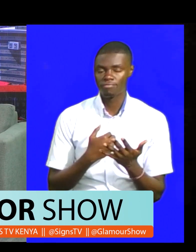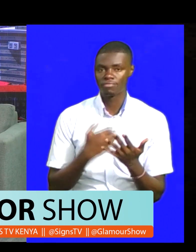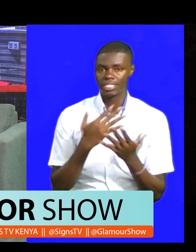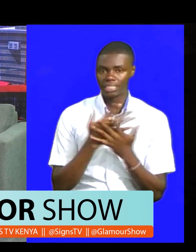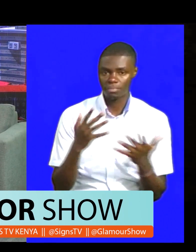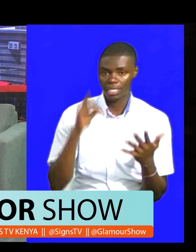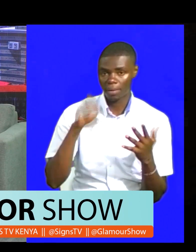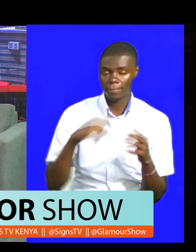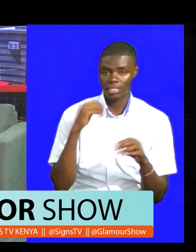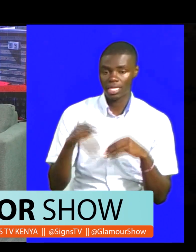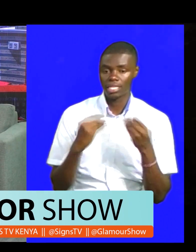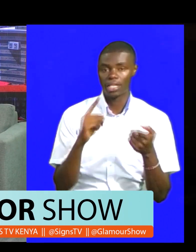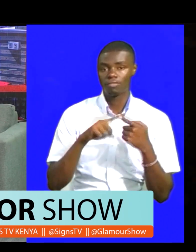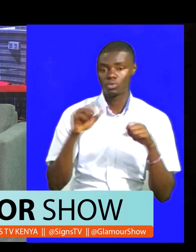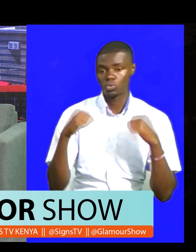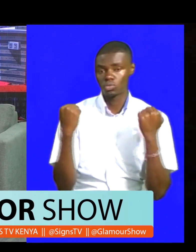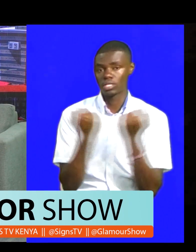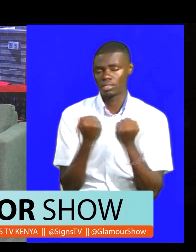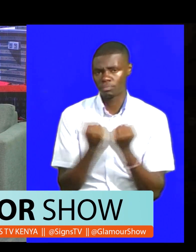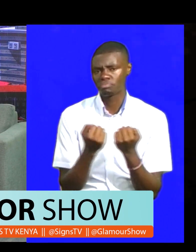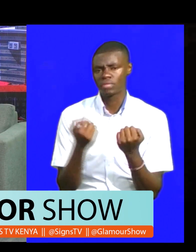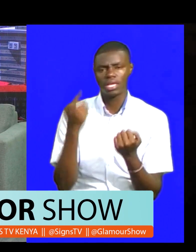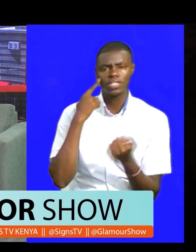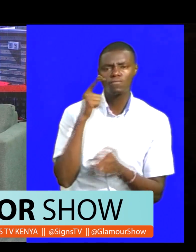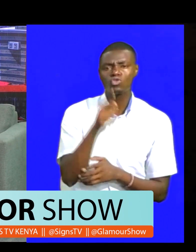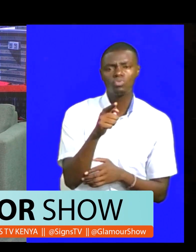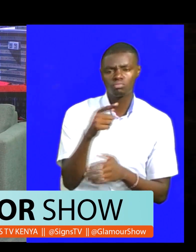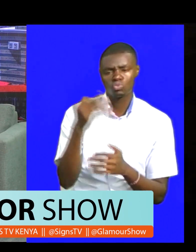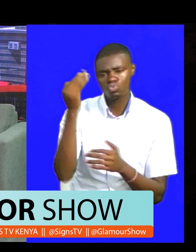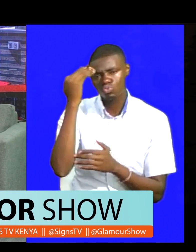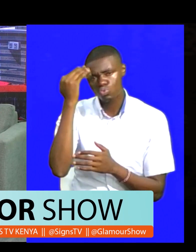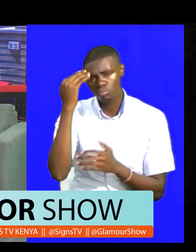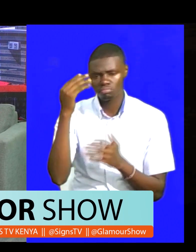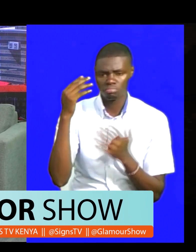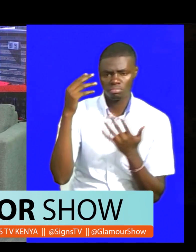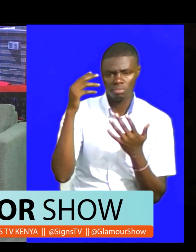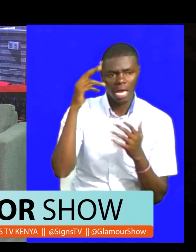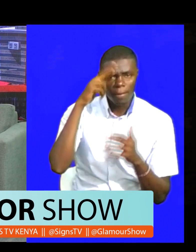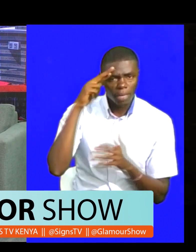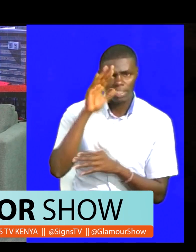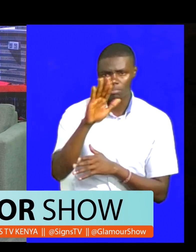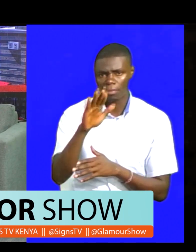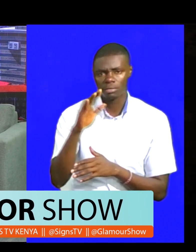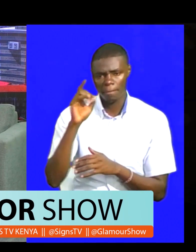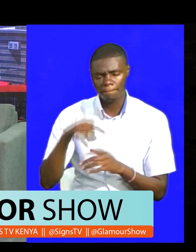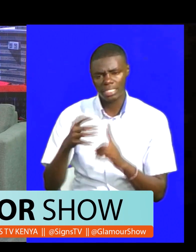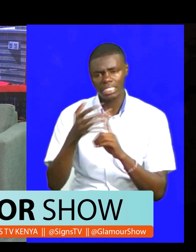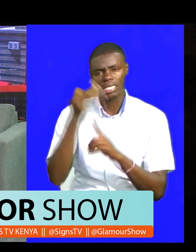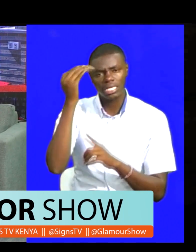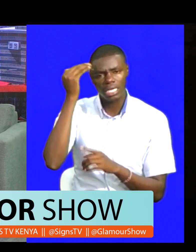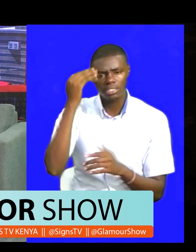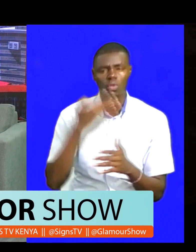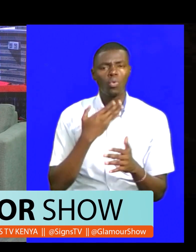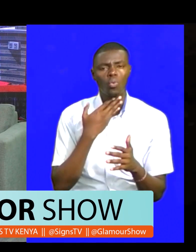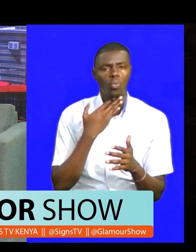is supposed to deliver to the society. So it's up to you to determine your purpose. It's up to you to realize what you really